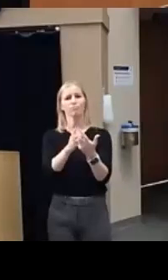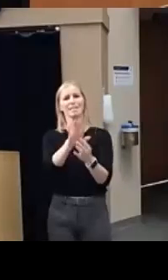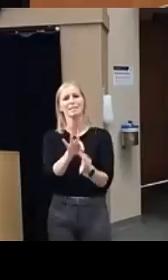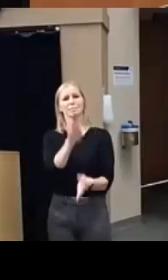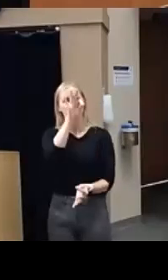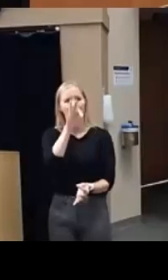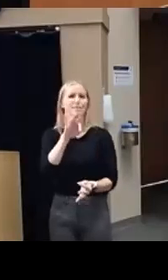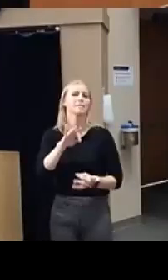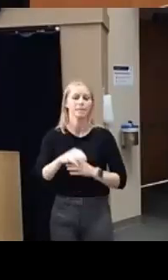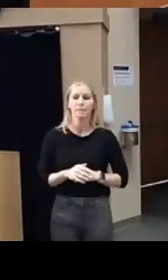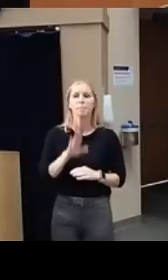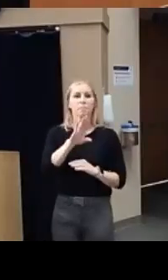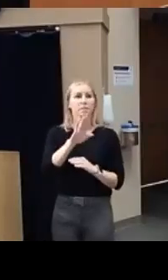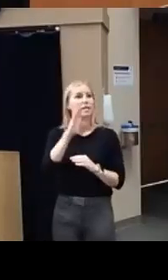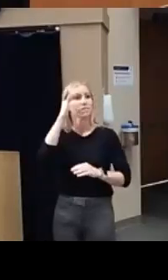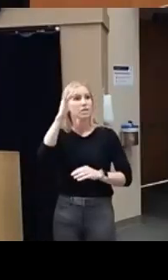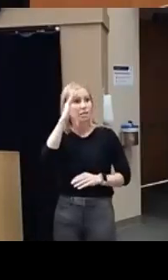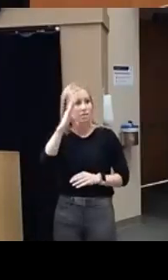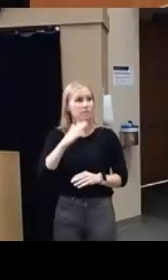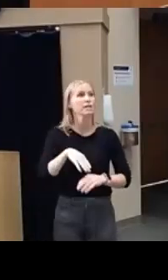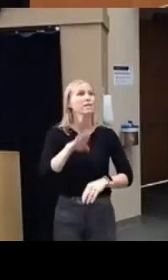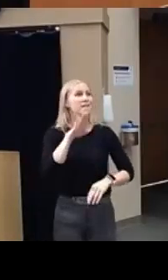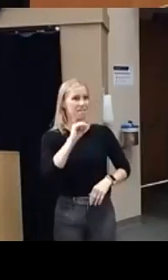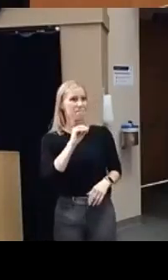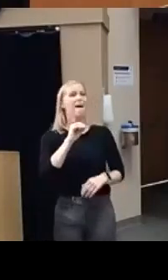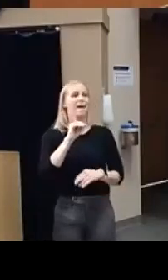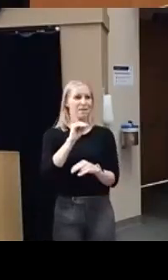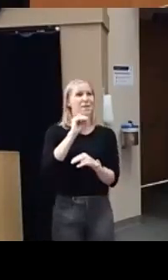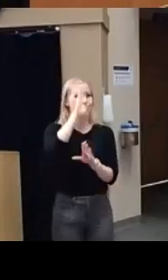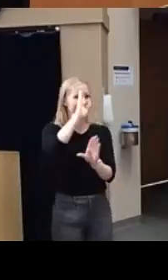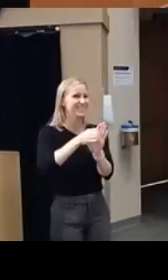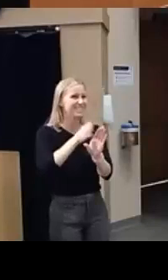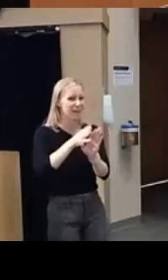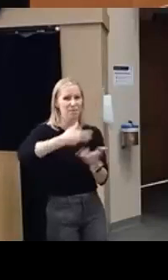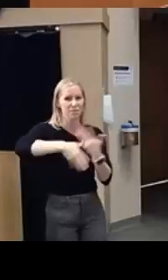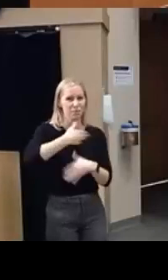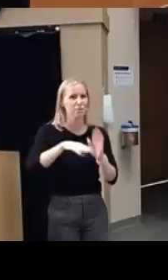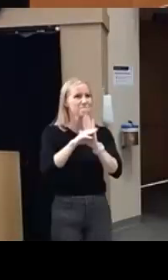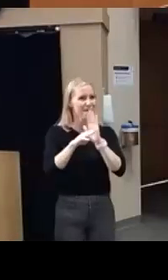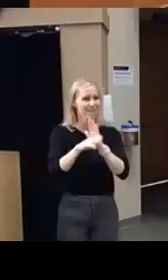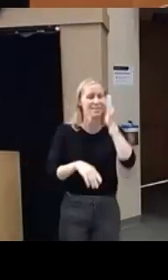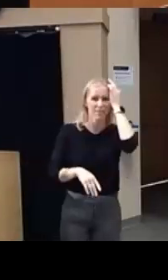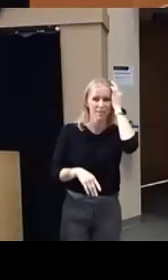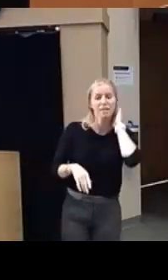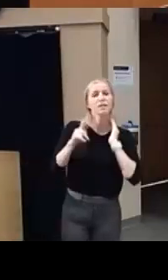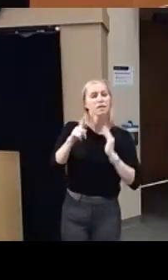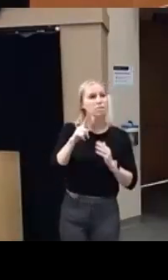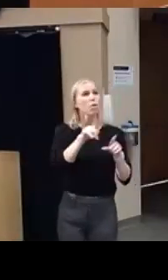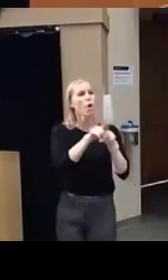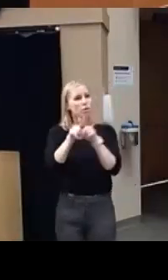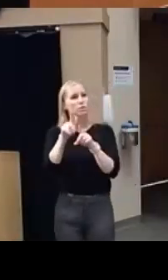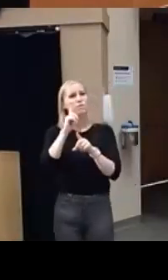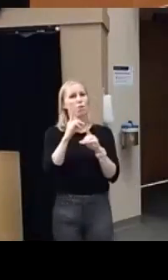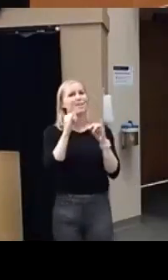philosophy was the biopsychosocial model with George Engel, but even more to serve individuals who are underserved in our